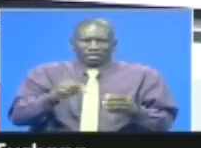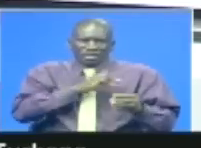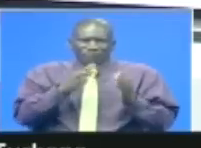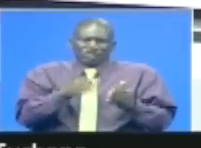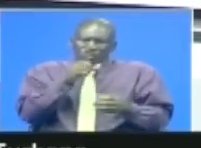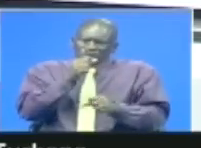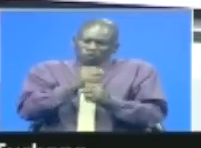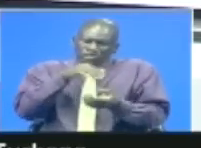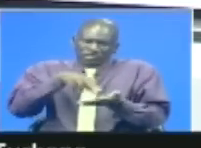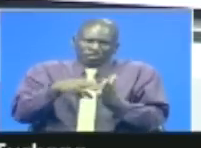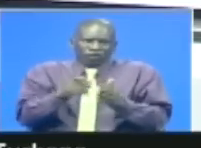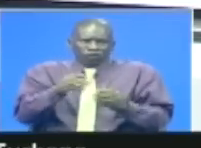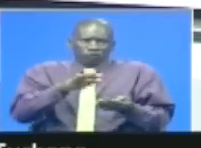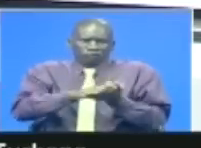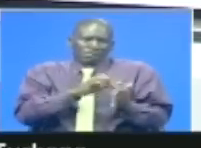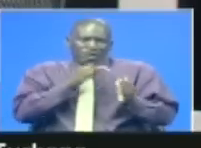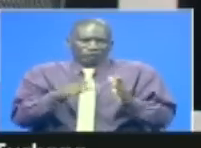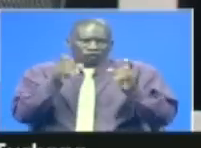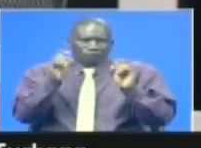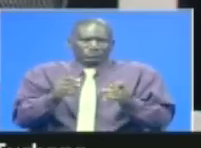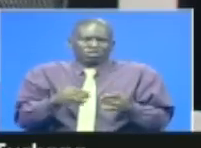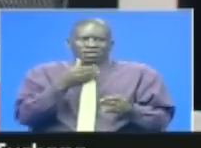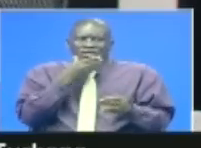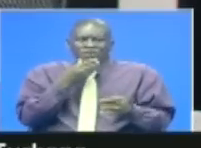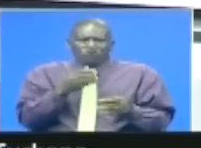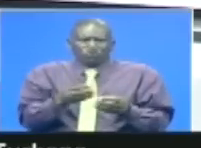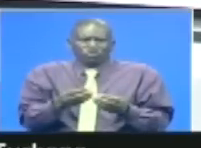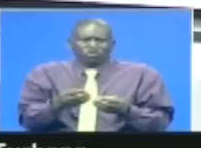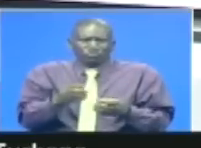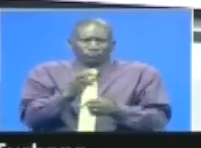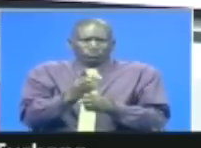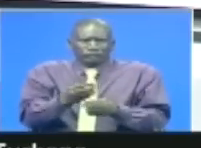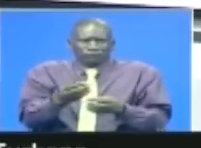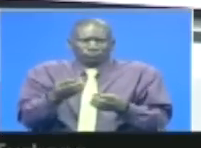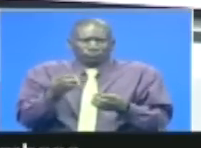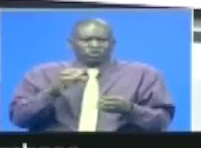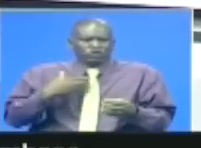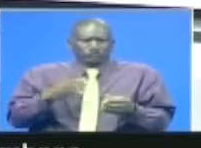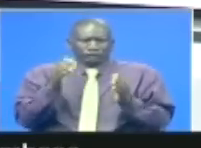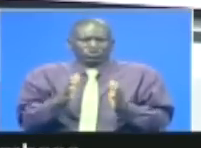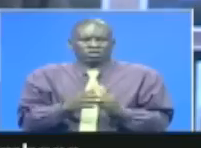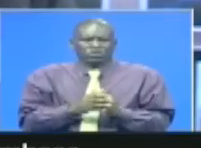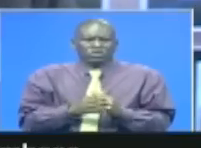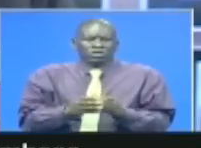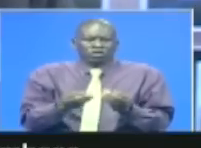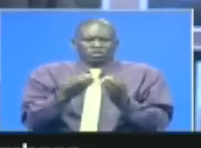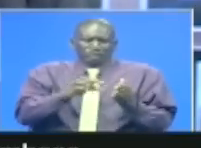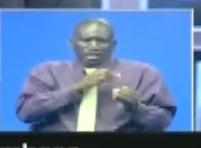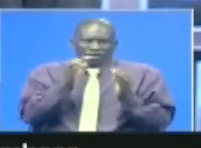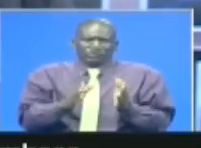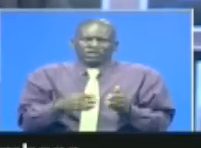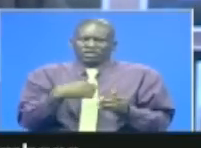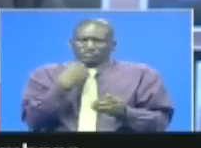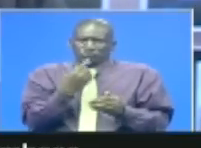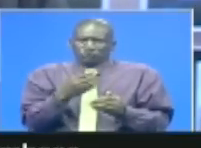mean that for you to be governor, you must be a man of no, immense you don't means? No, you don't have to be. There are many governors who are